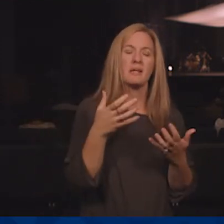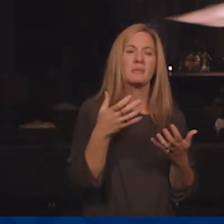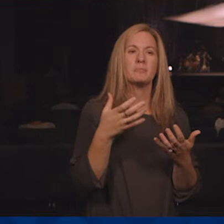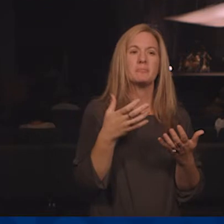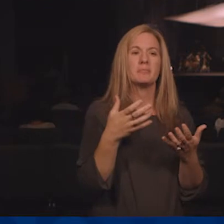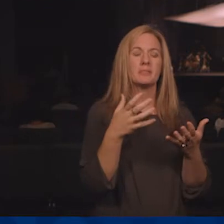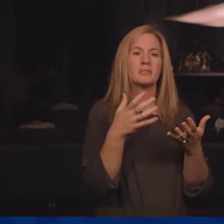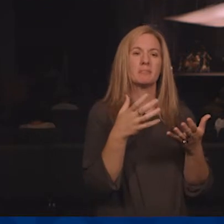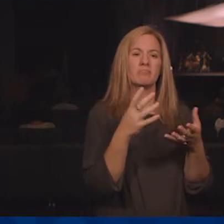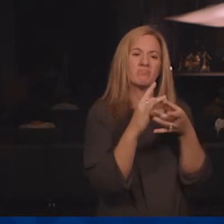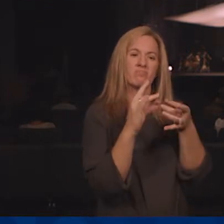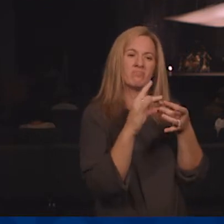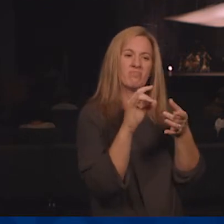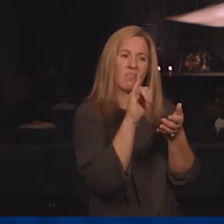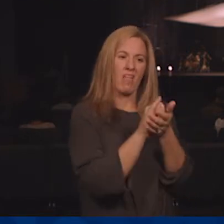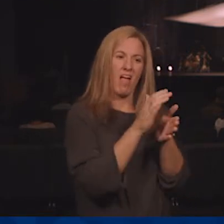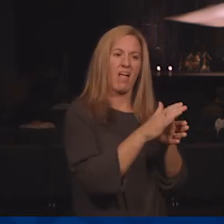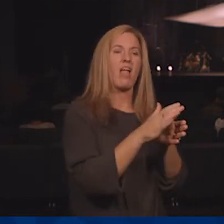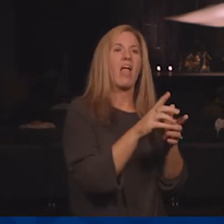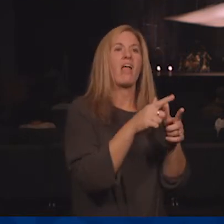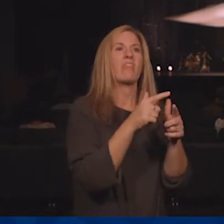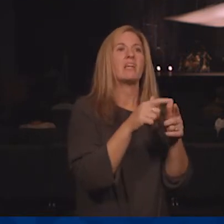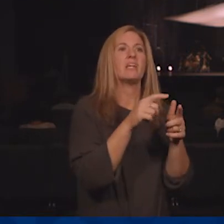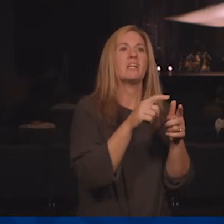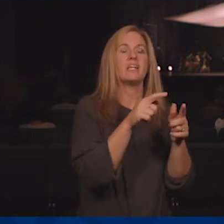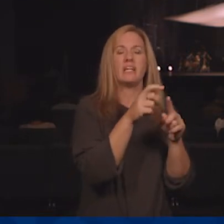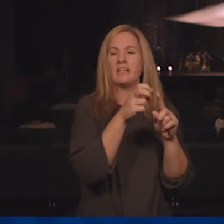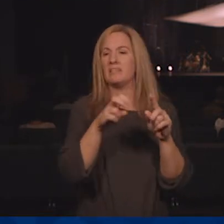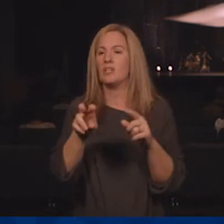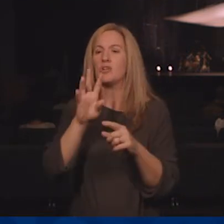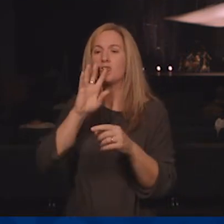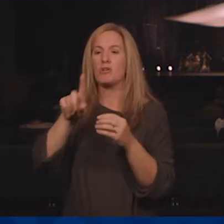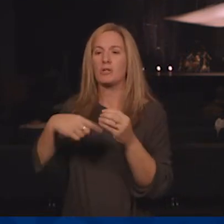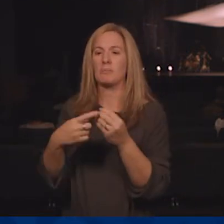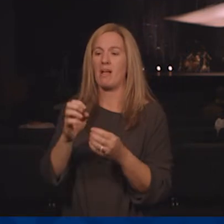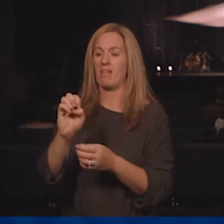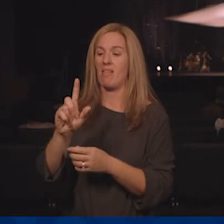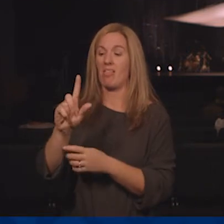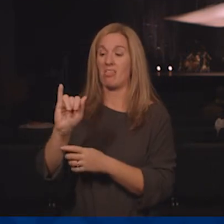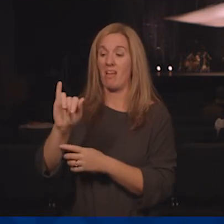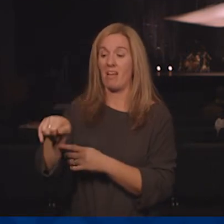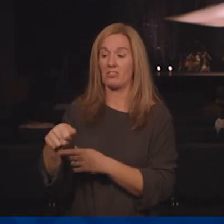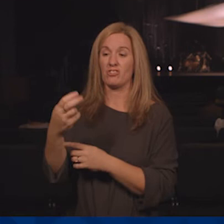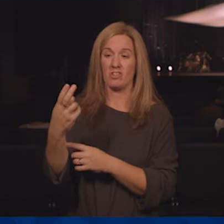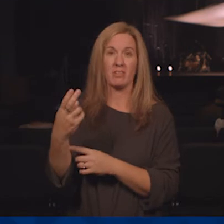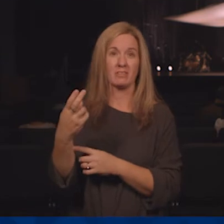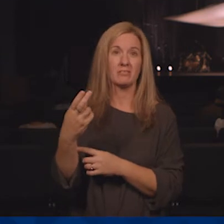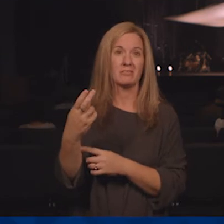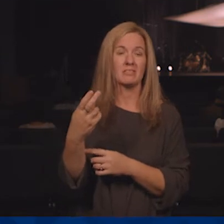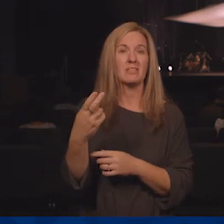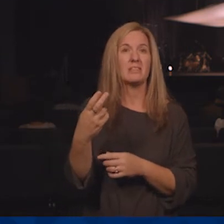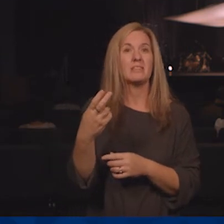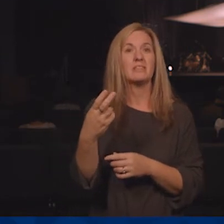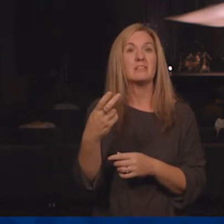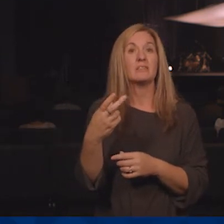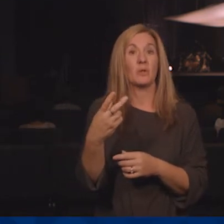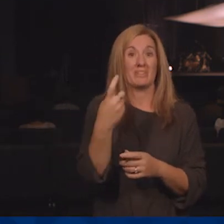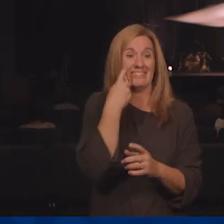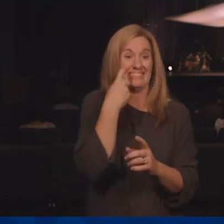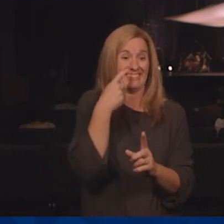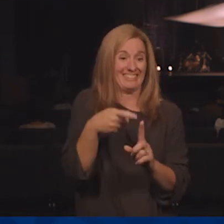and then he moves into this ancient story about Elijah. The prayer of a righteous person is powerful and effective. He's just told us to